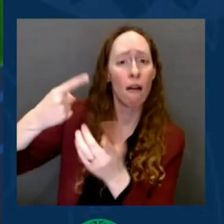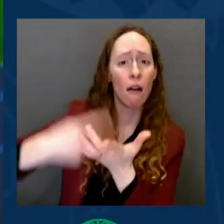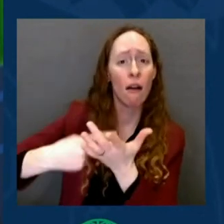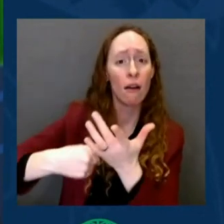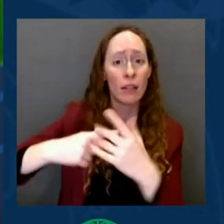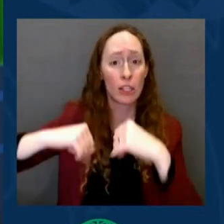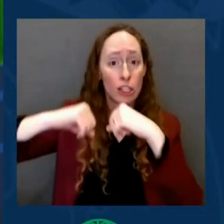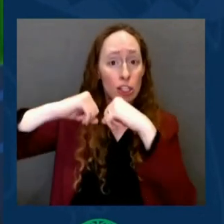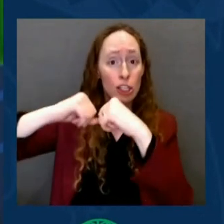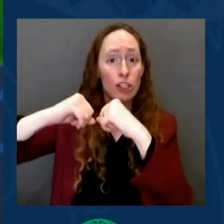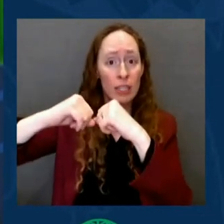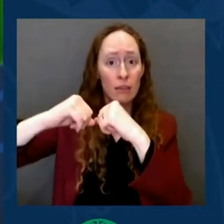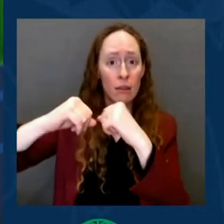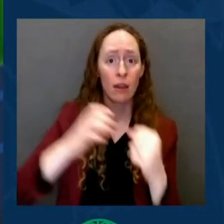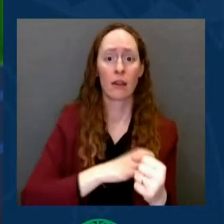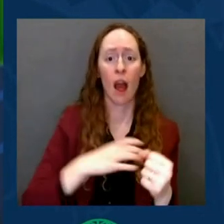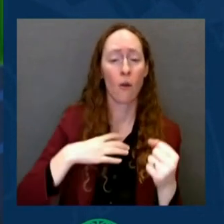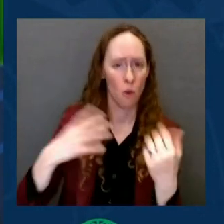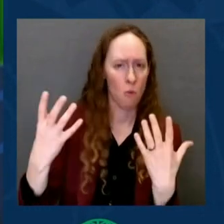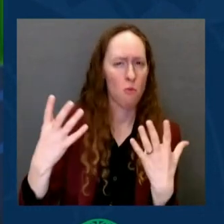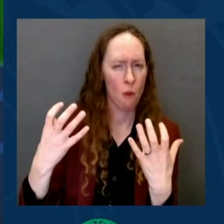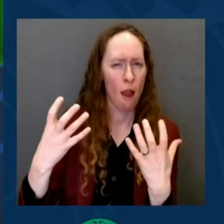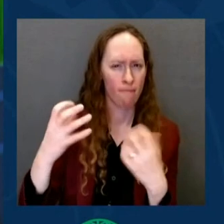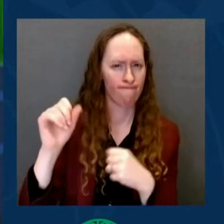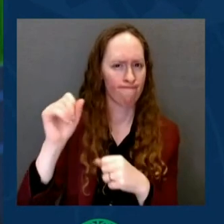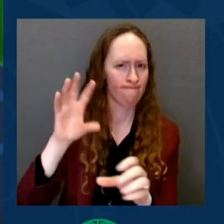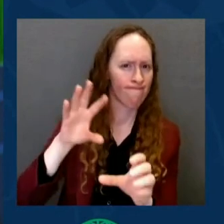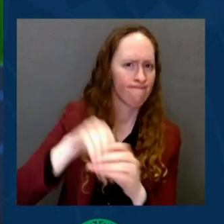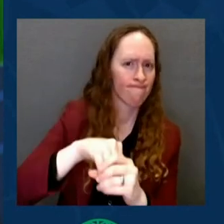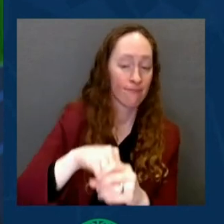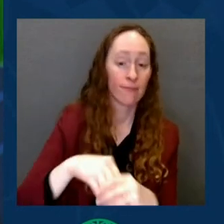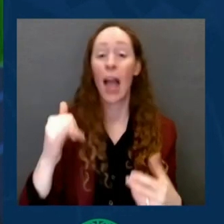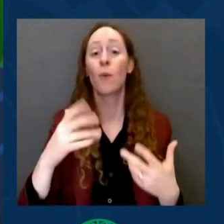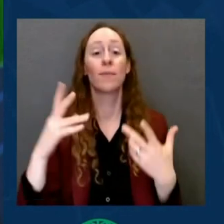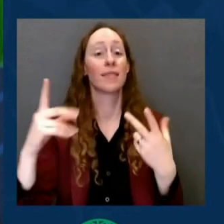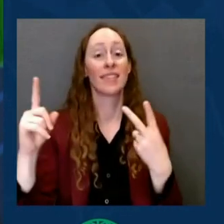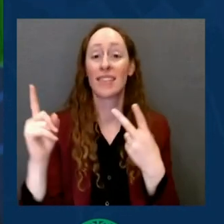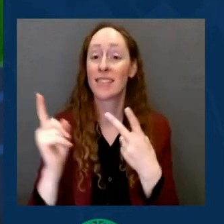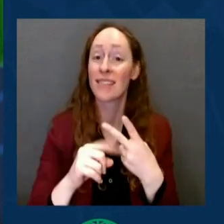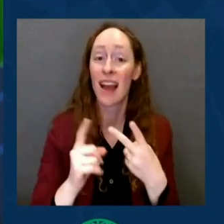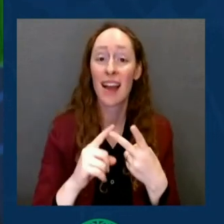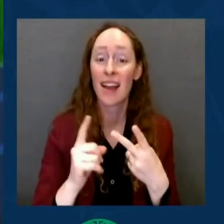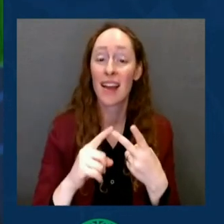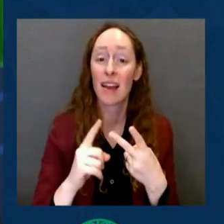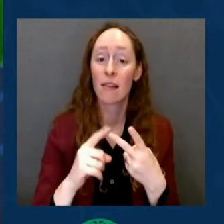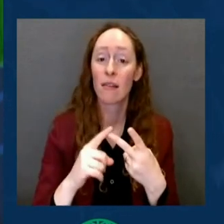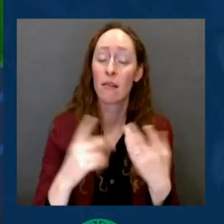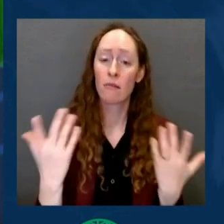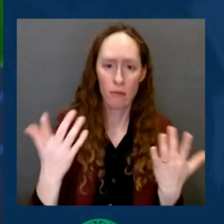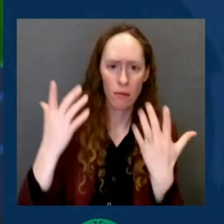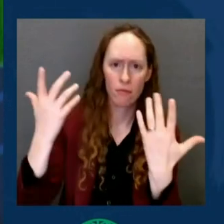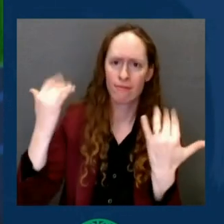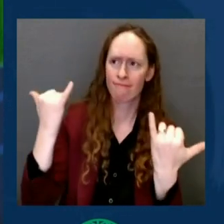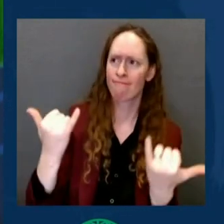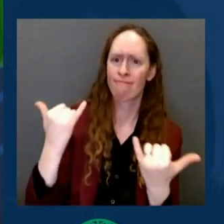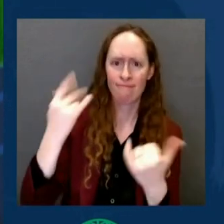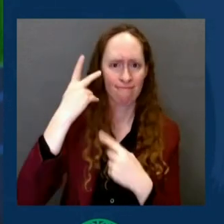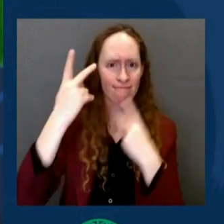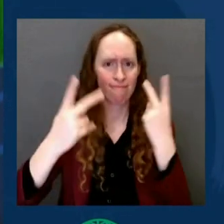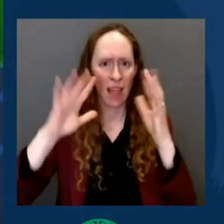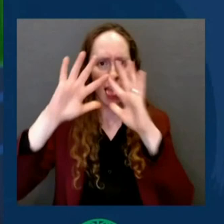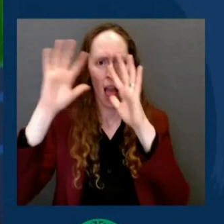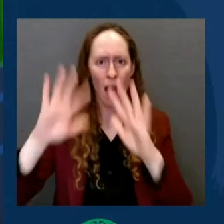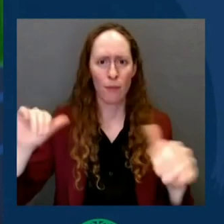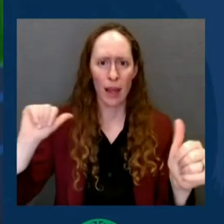before the triple impact of climate change, a health crisis, and a major